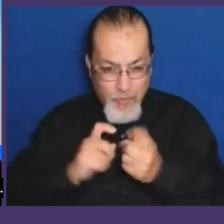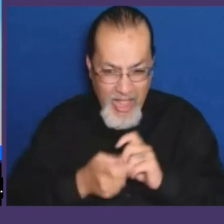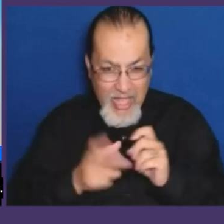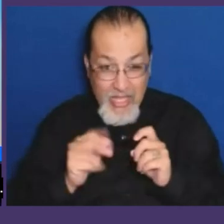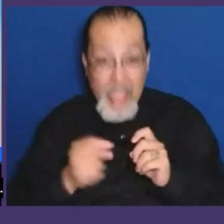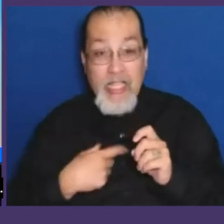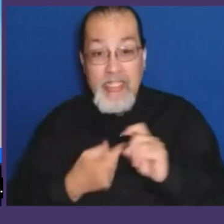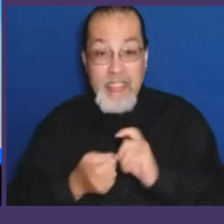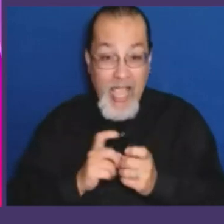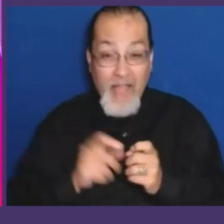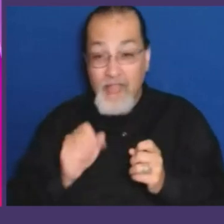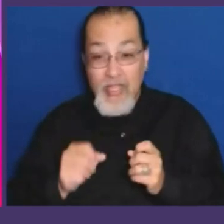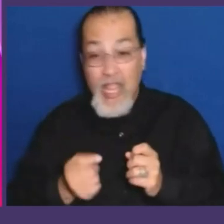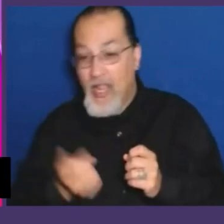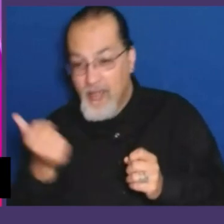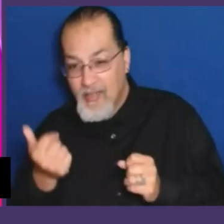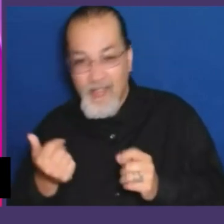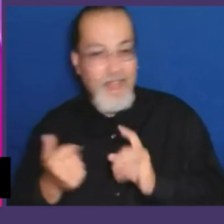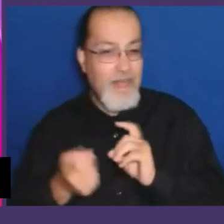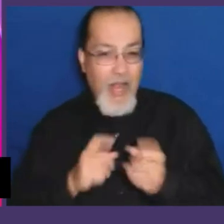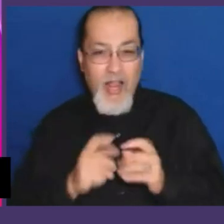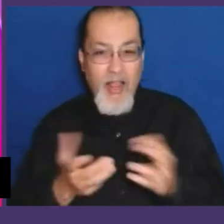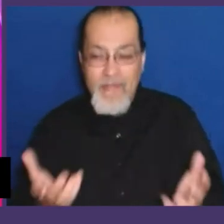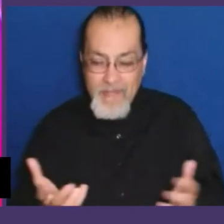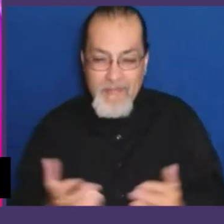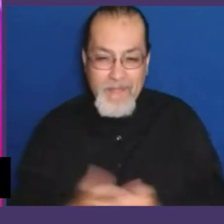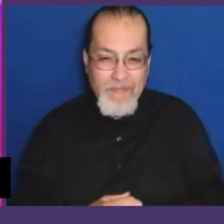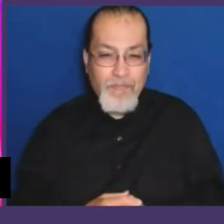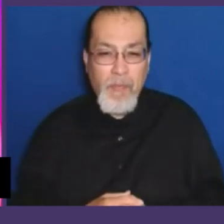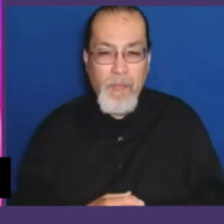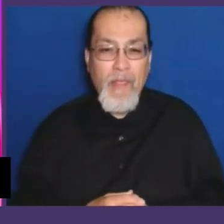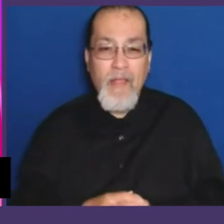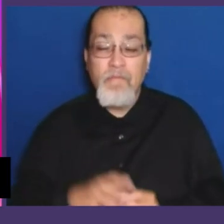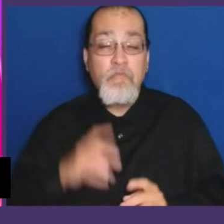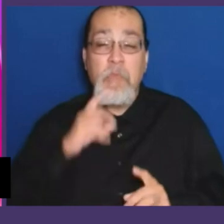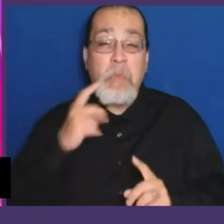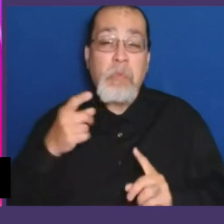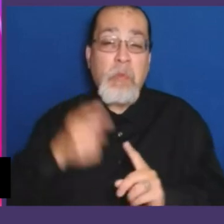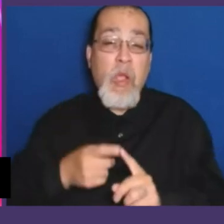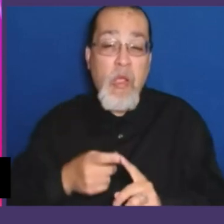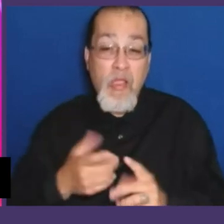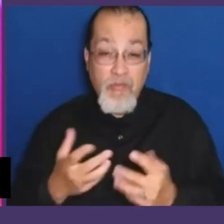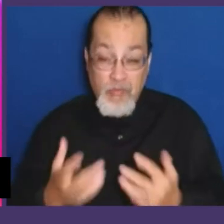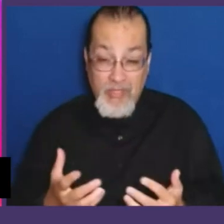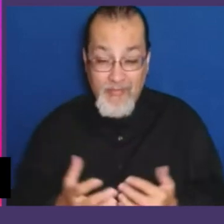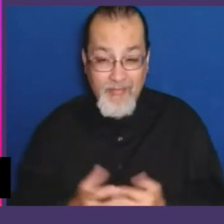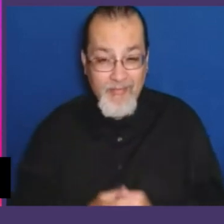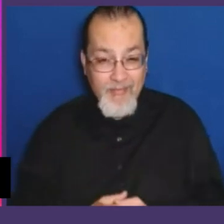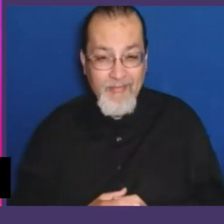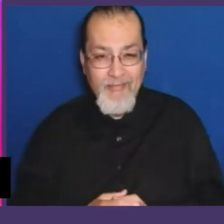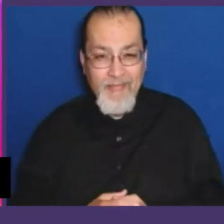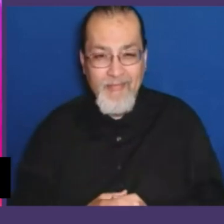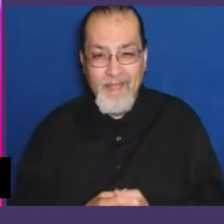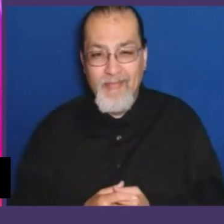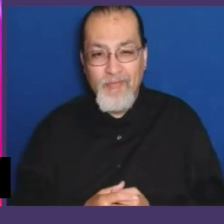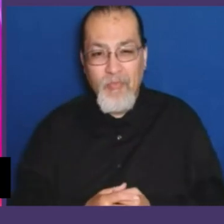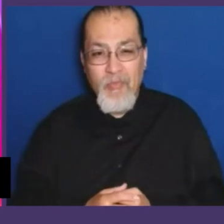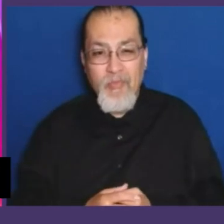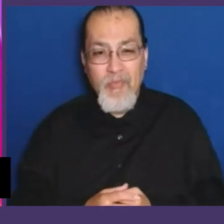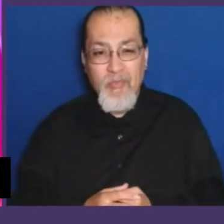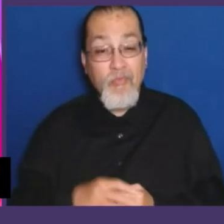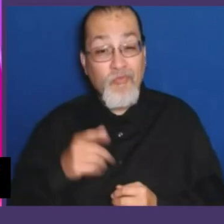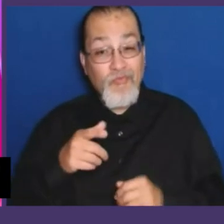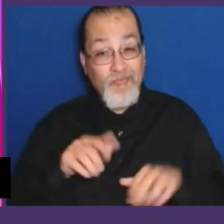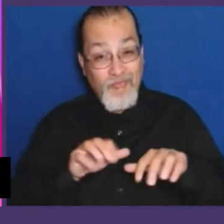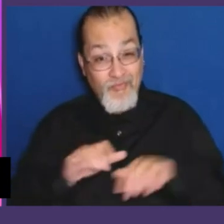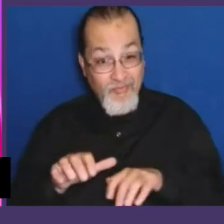maybe I'm happy with what comes out. So basically, long story short, a ton happens under the hood in terms of your internal monologue when you create sentences like this.